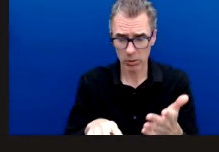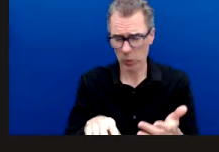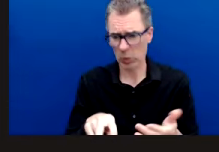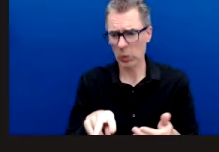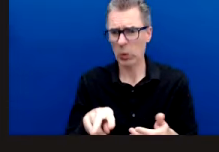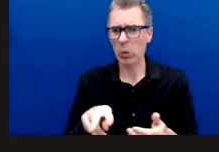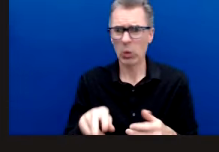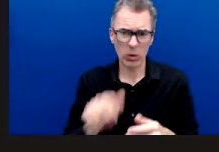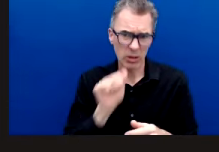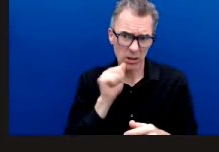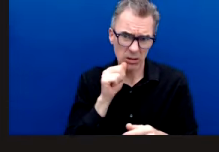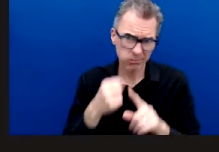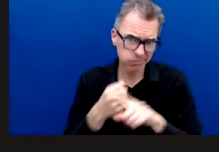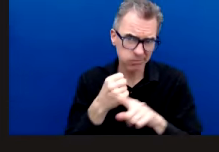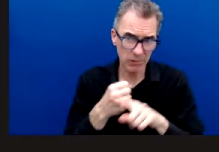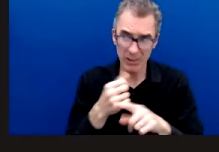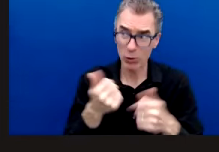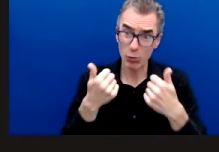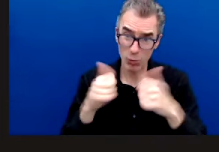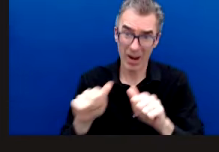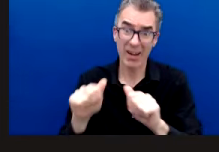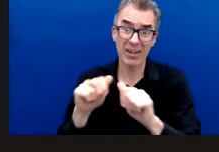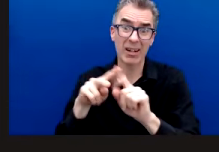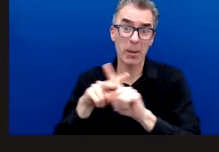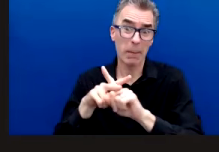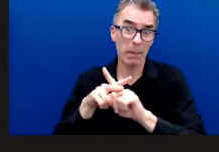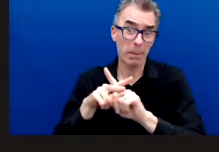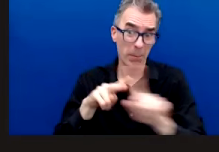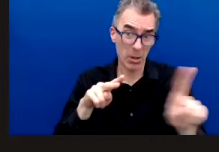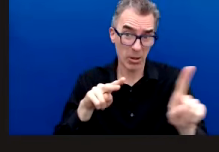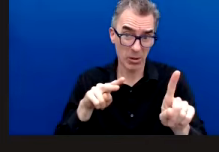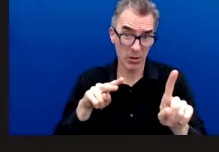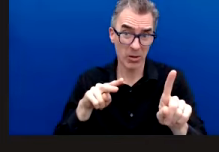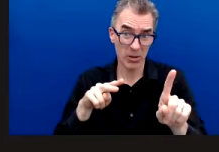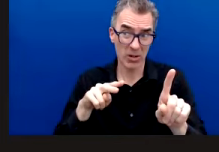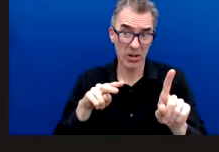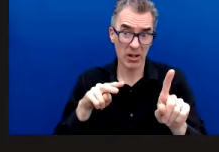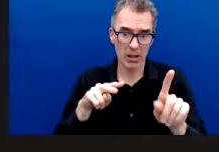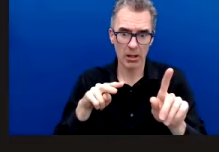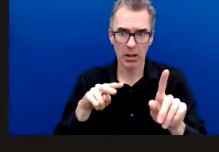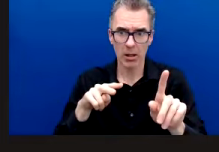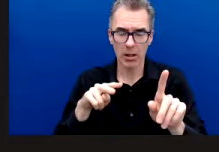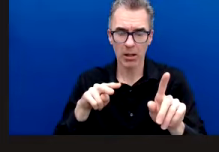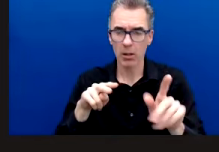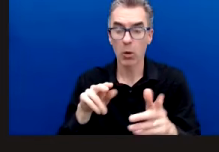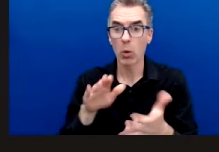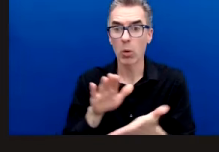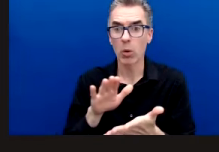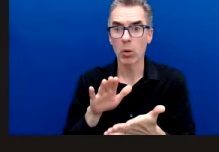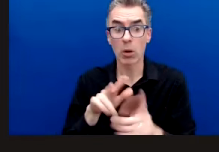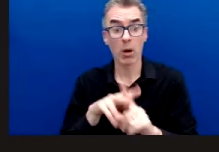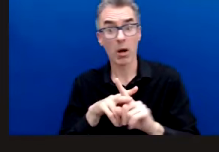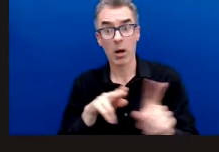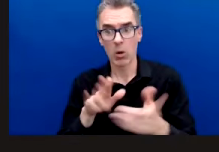violence and in the process of getting away from their partners, and the school is the only place that the partner knows that they